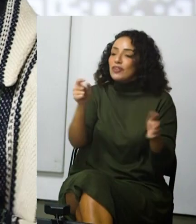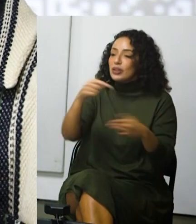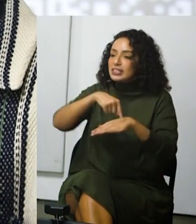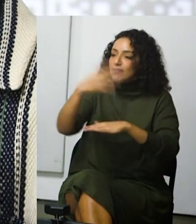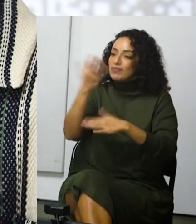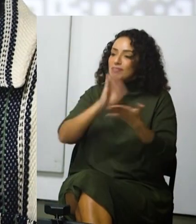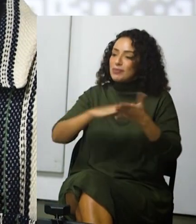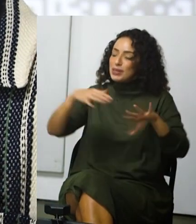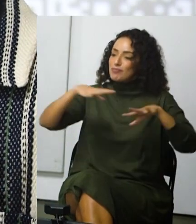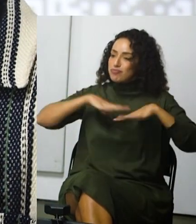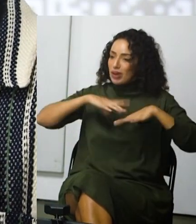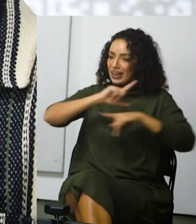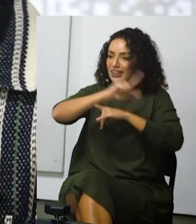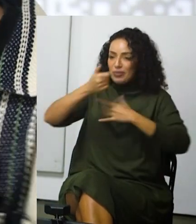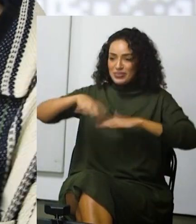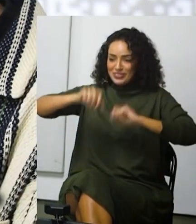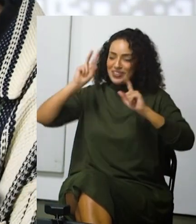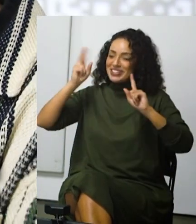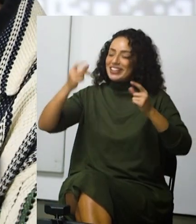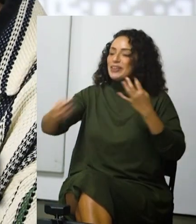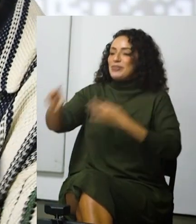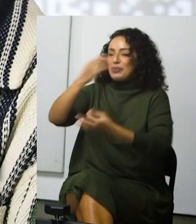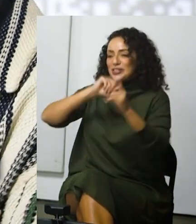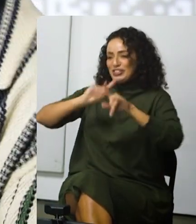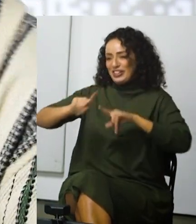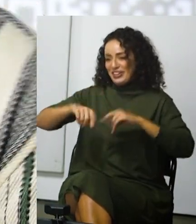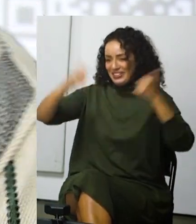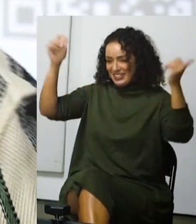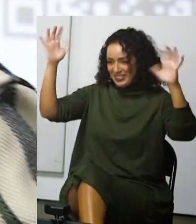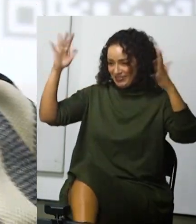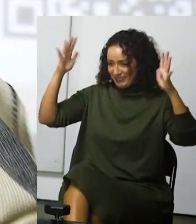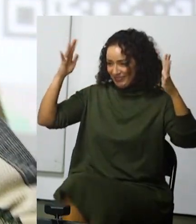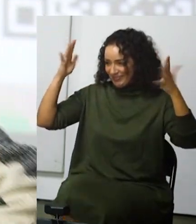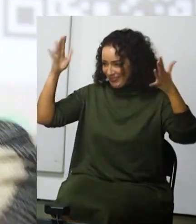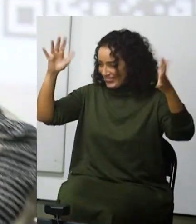a 15-minute break, and then we'll get started again with some discussions and Q&A.